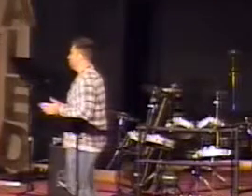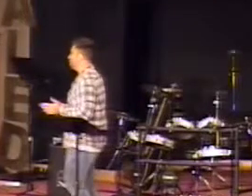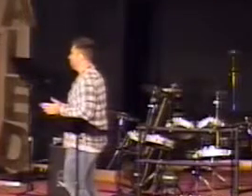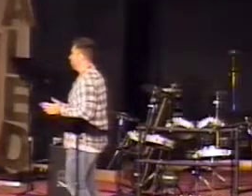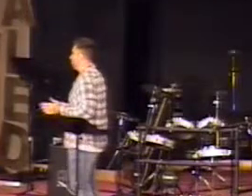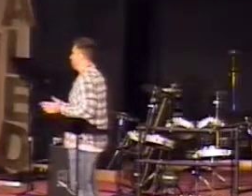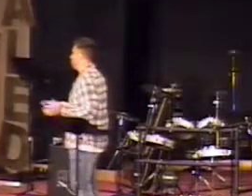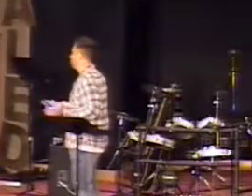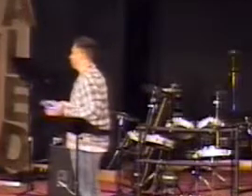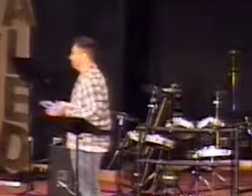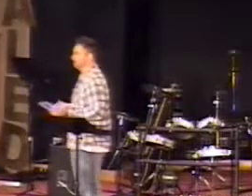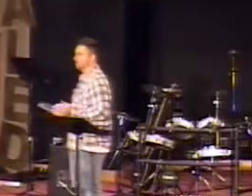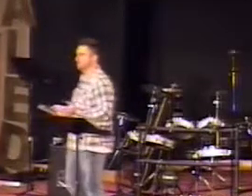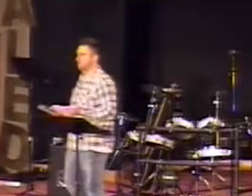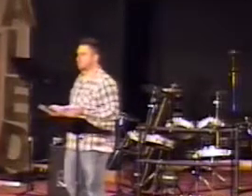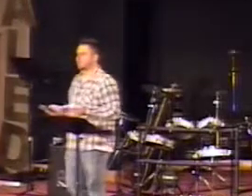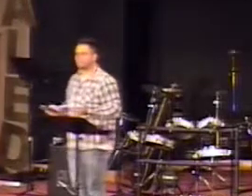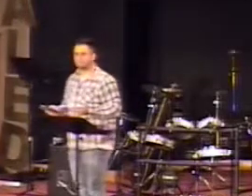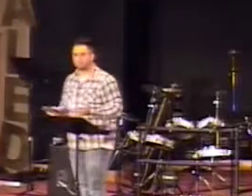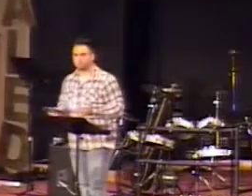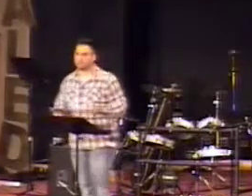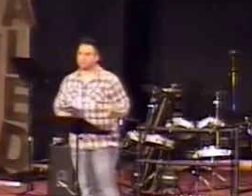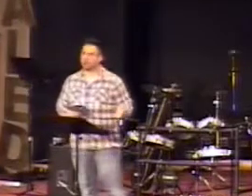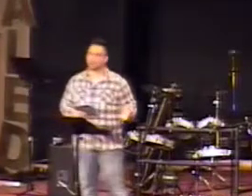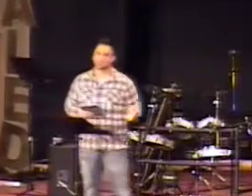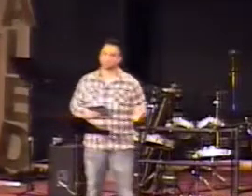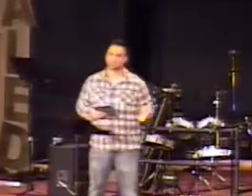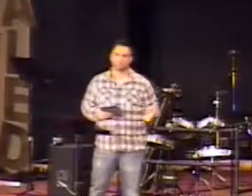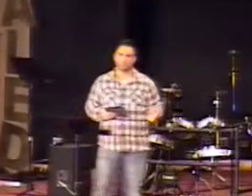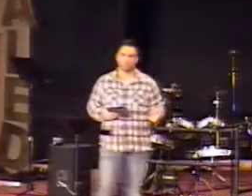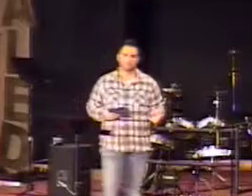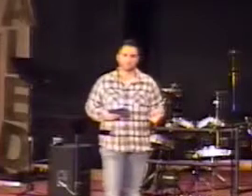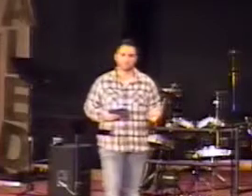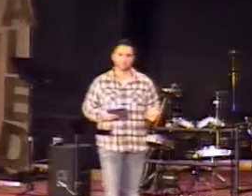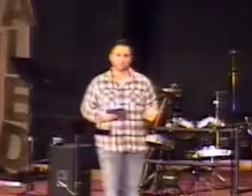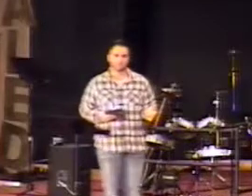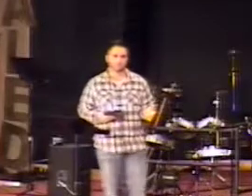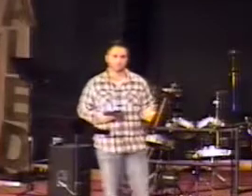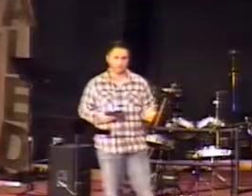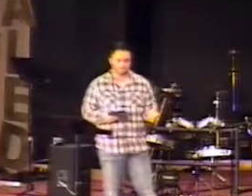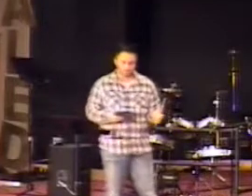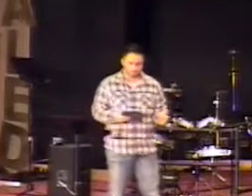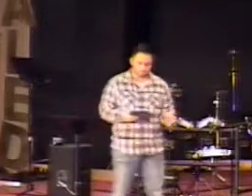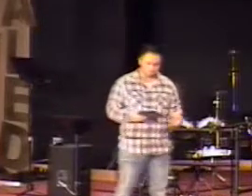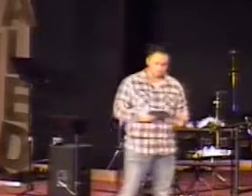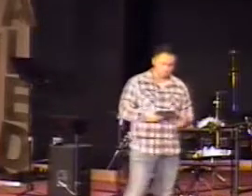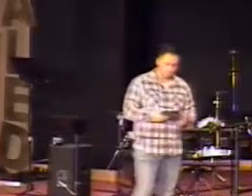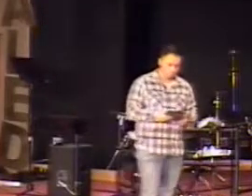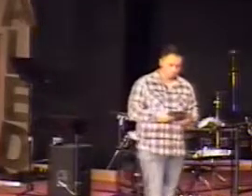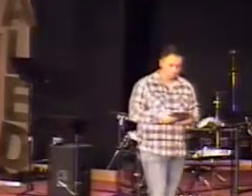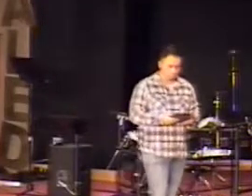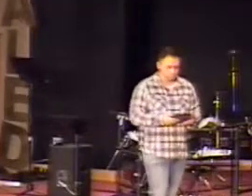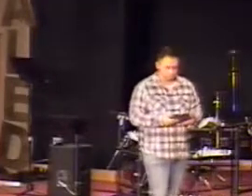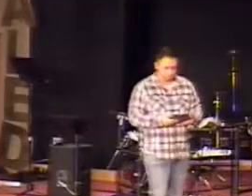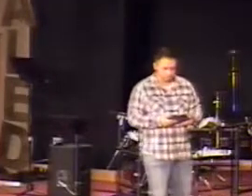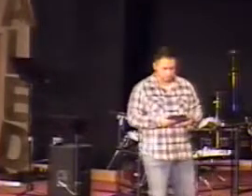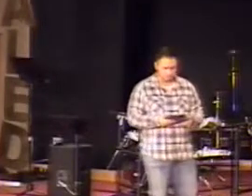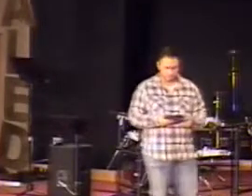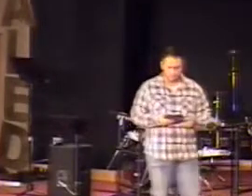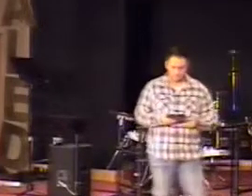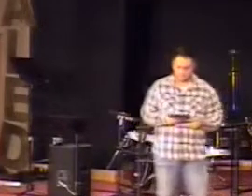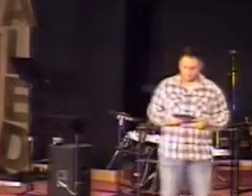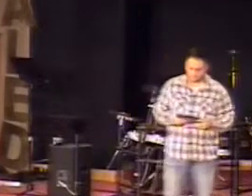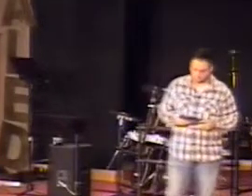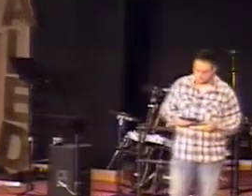our control. We can control the mistakes that we make, but we can't always control our misfortunes, right? Our misfortunes are simply